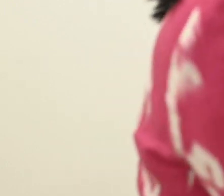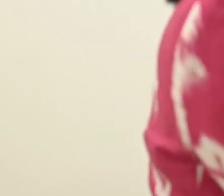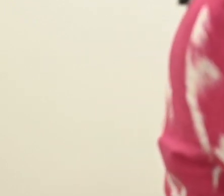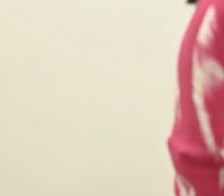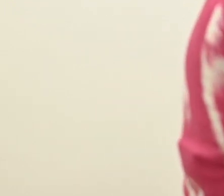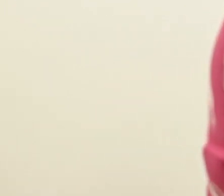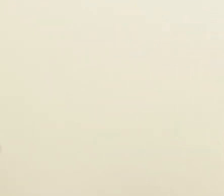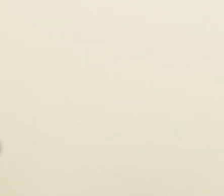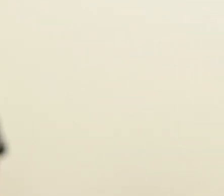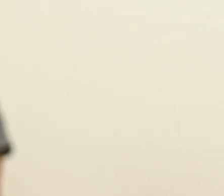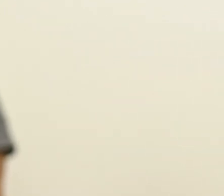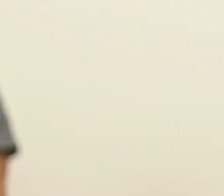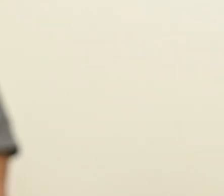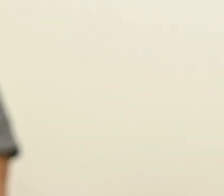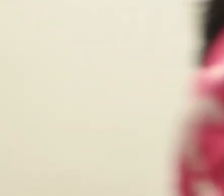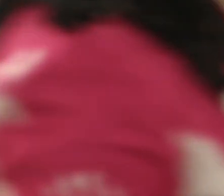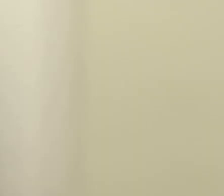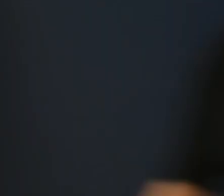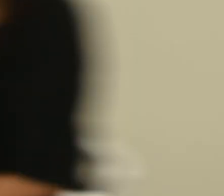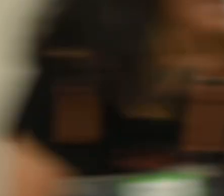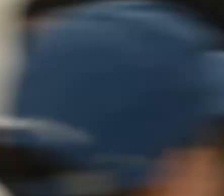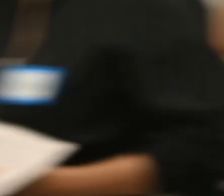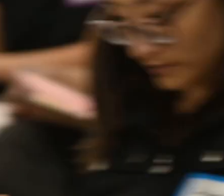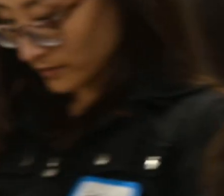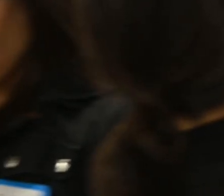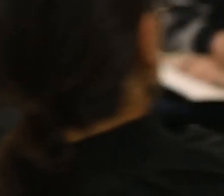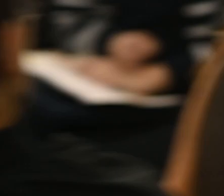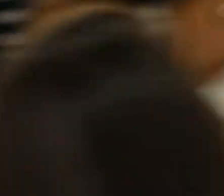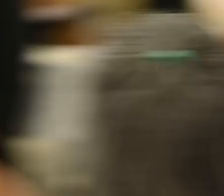Okay, I'm not, can I? Sure. Thanks. Hi Thanks.